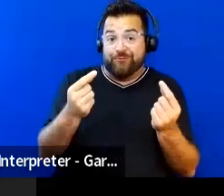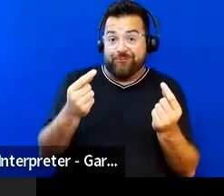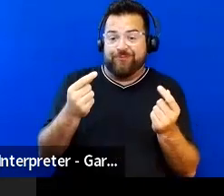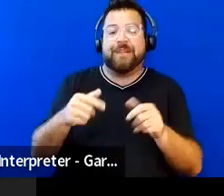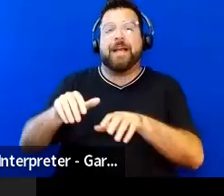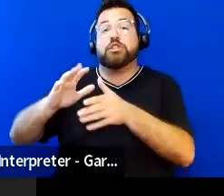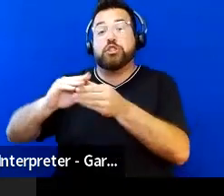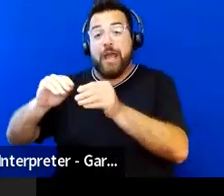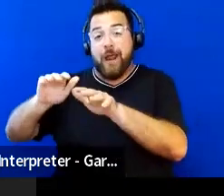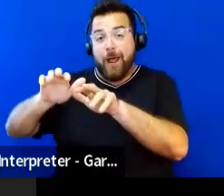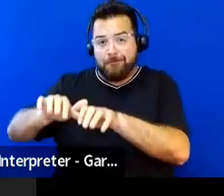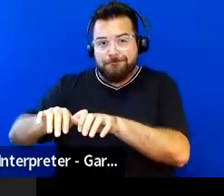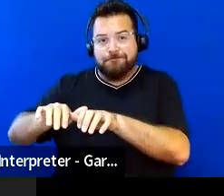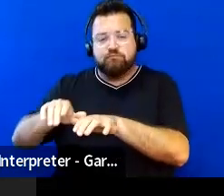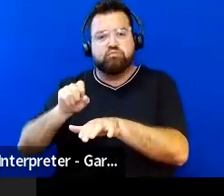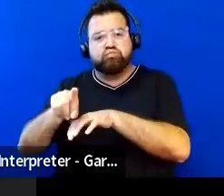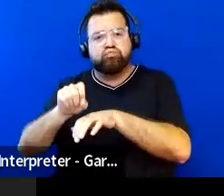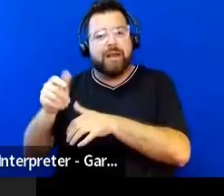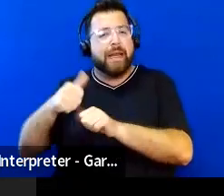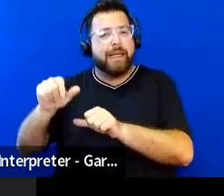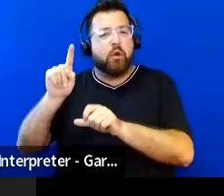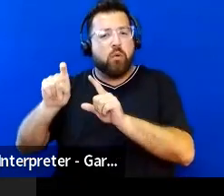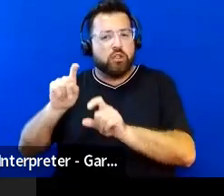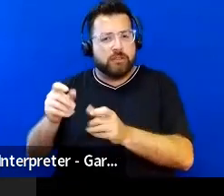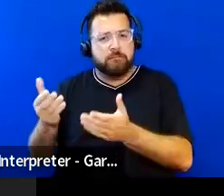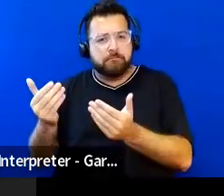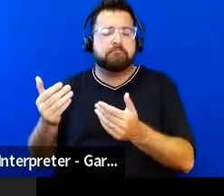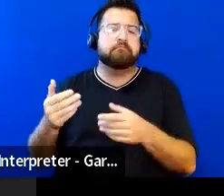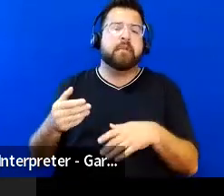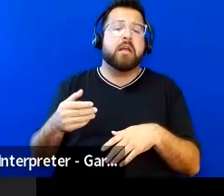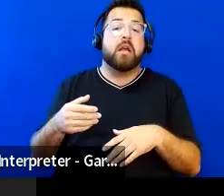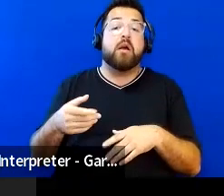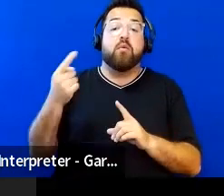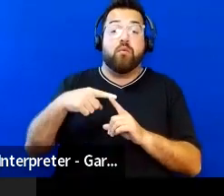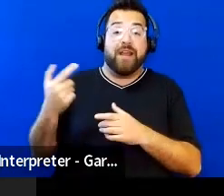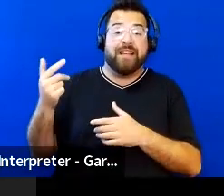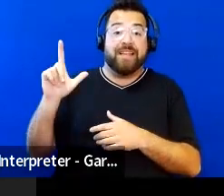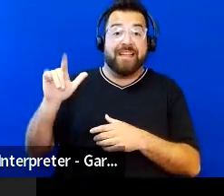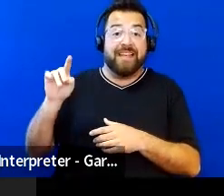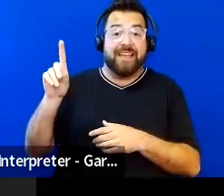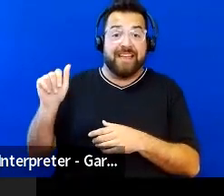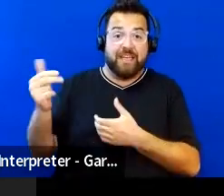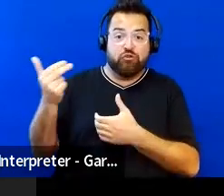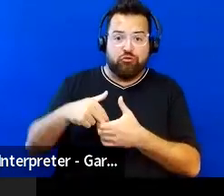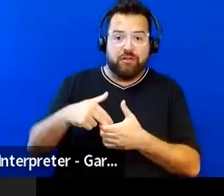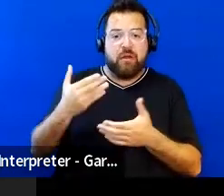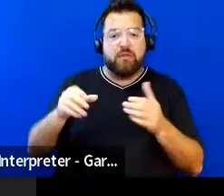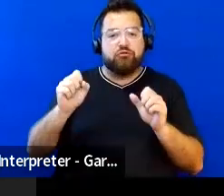in the chat. And when Linda pops in here, she could probably answer some as we go. And